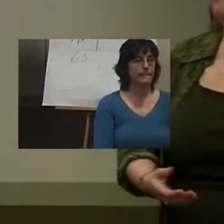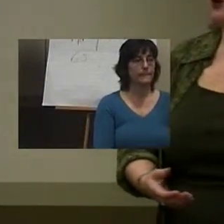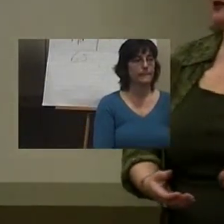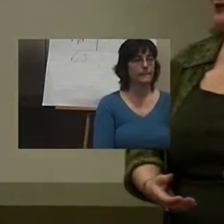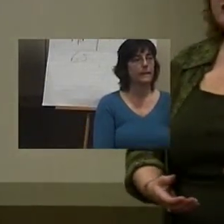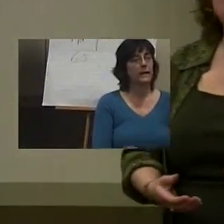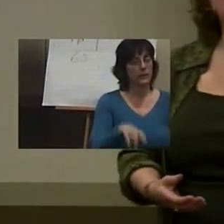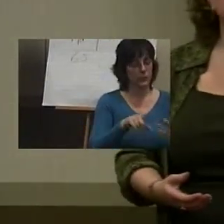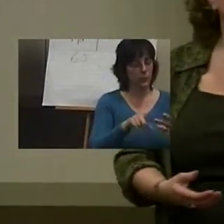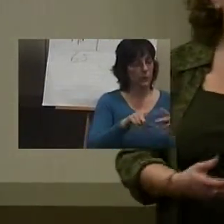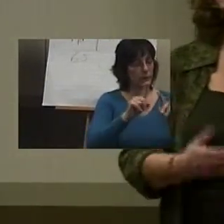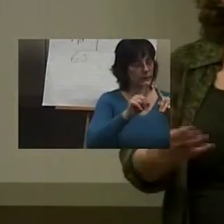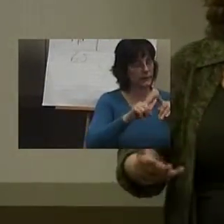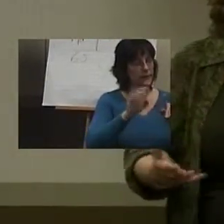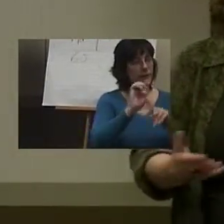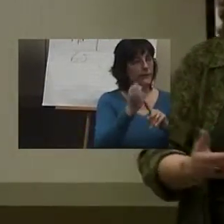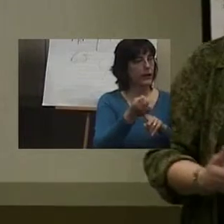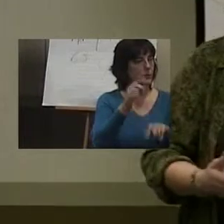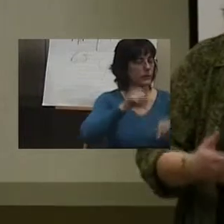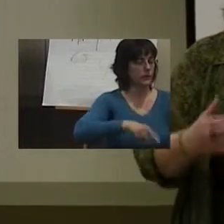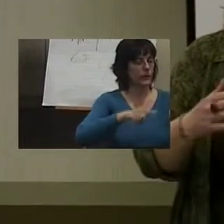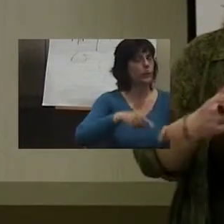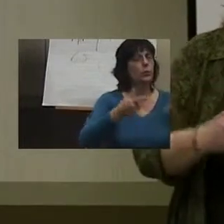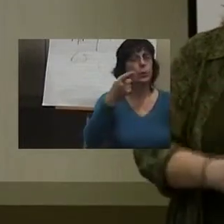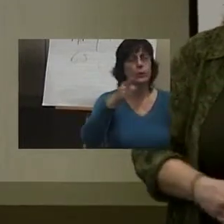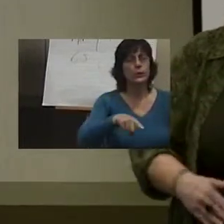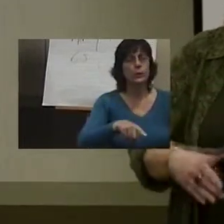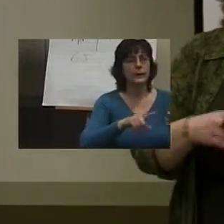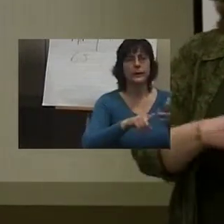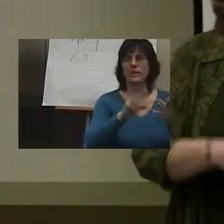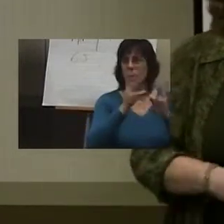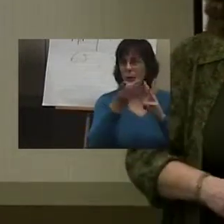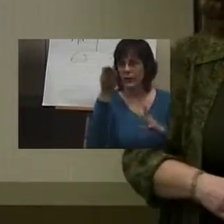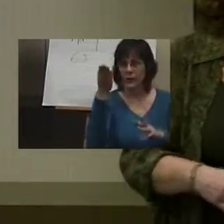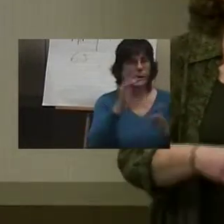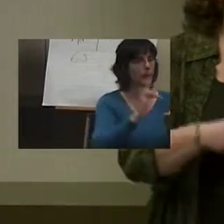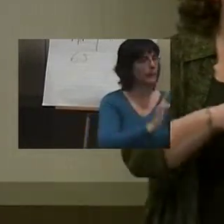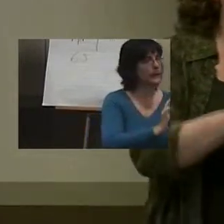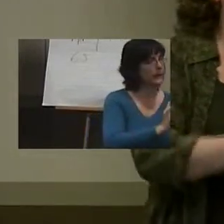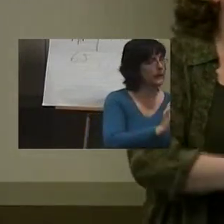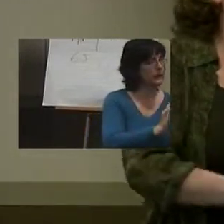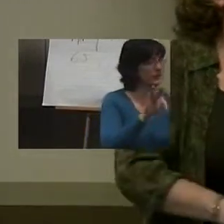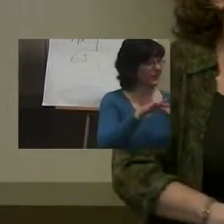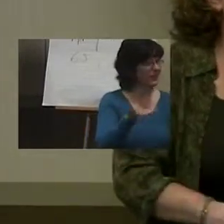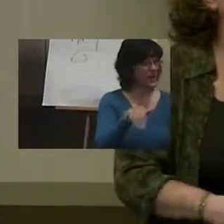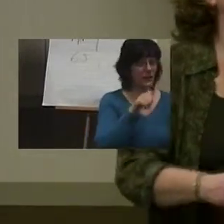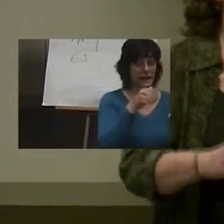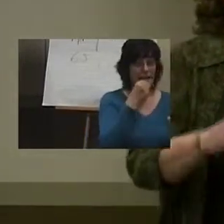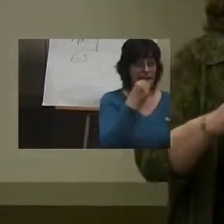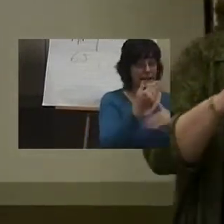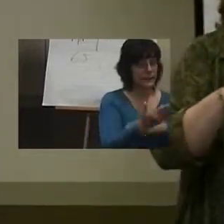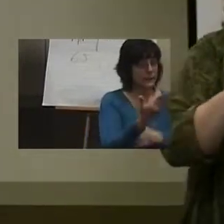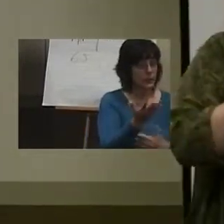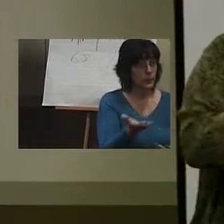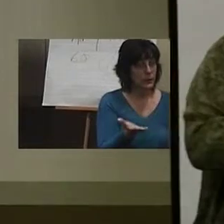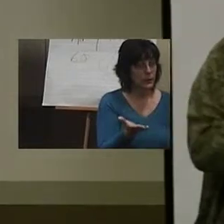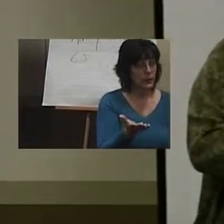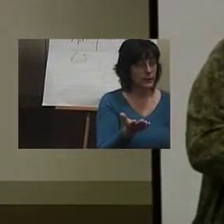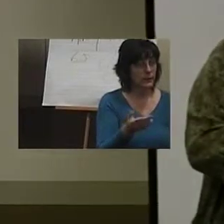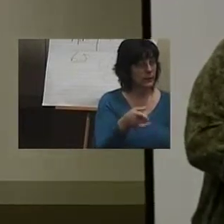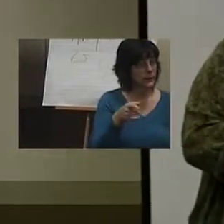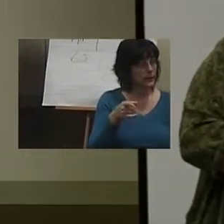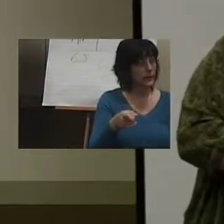at the environmental variables, what's going on. Is it weather? Is it medication? Did the child not have breakfast that day? Did